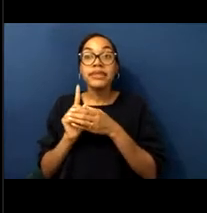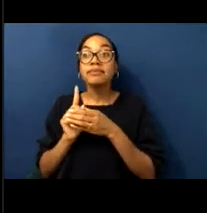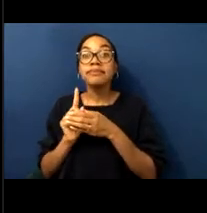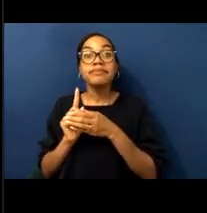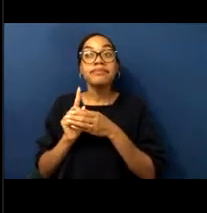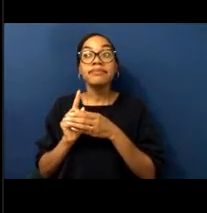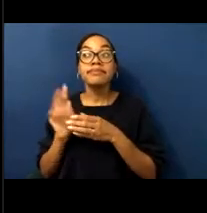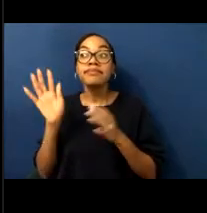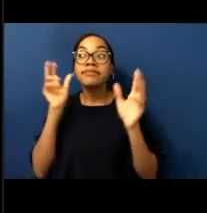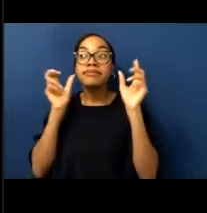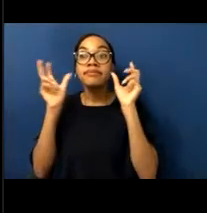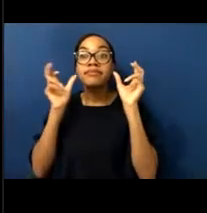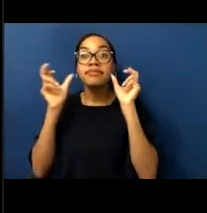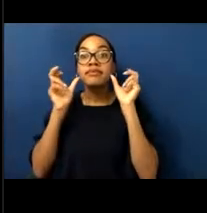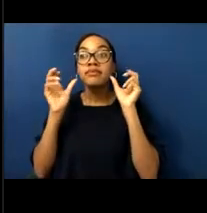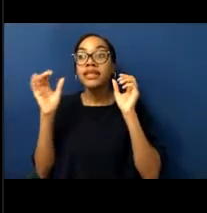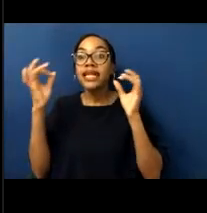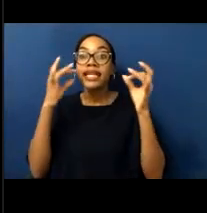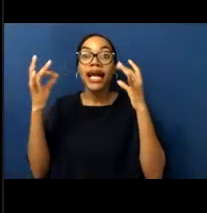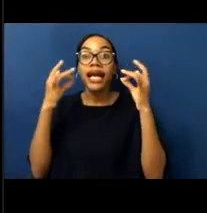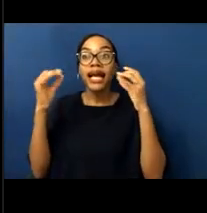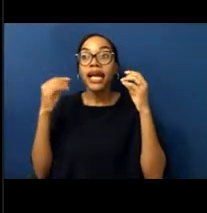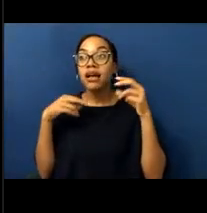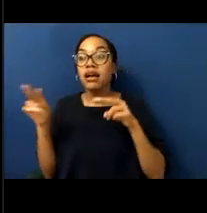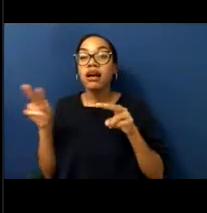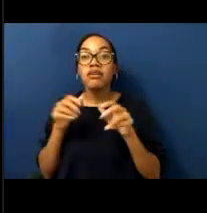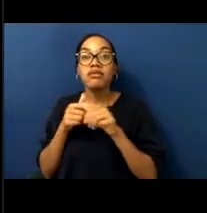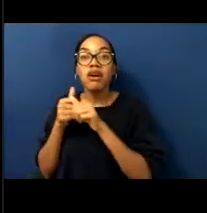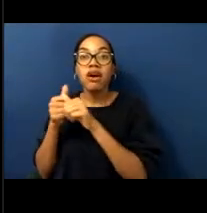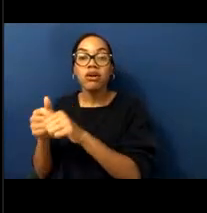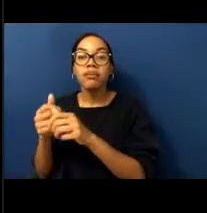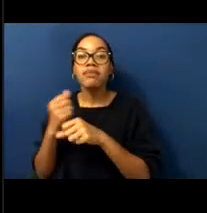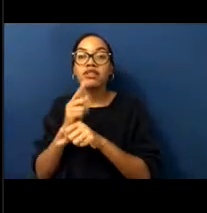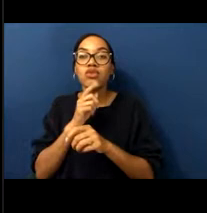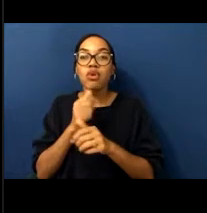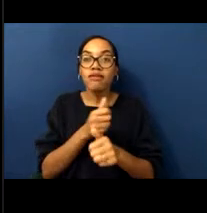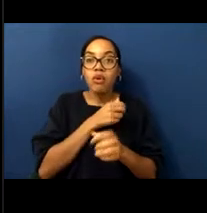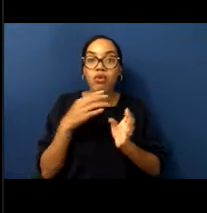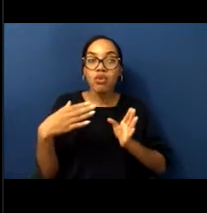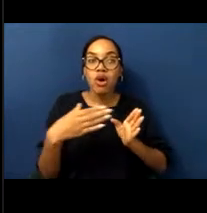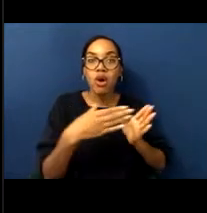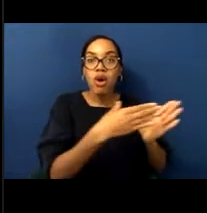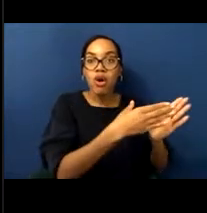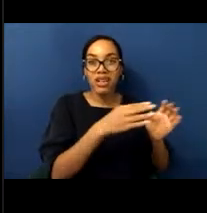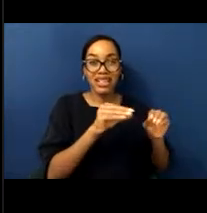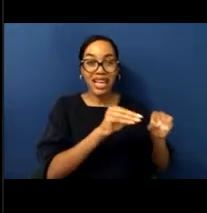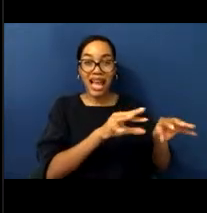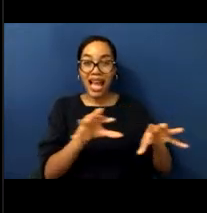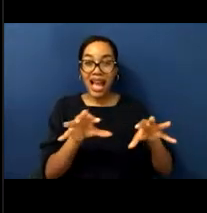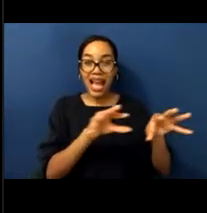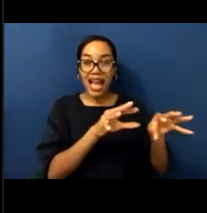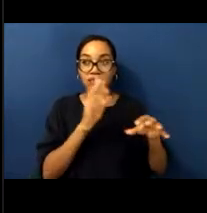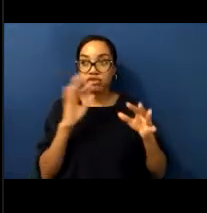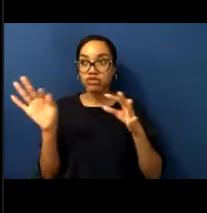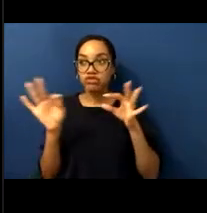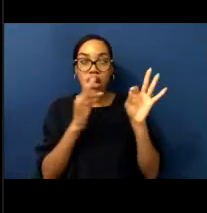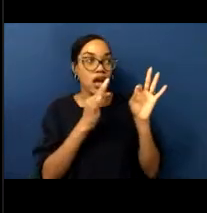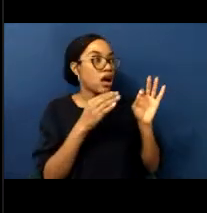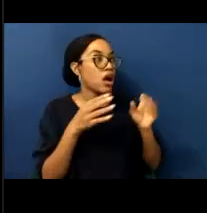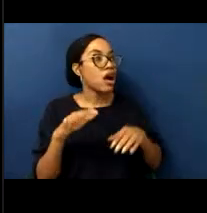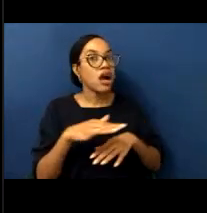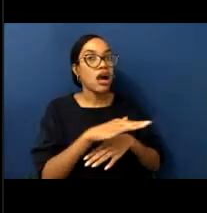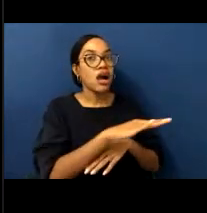know, behind the beach as opposed to going to the ocean. They also use the reflection of the moonlight on the ocean as a cue, but sea